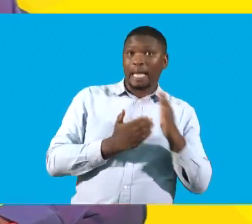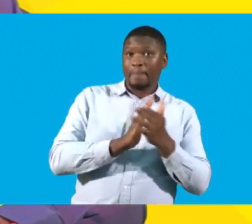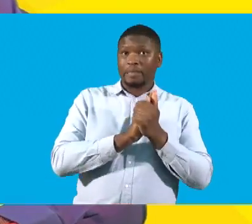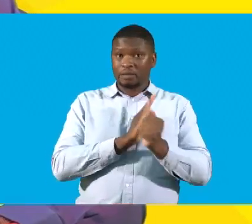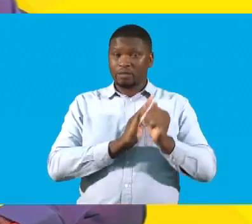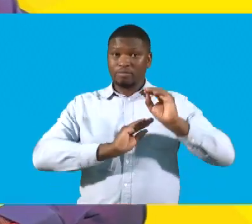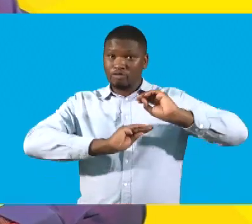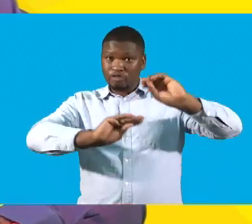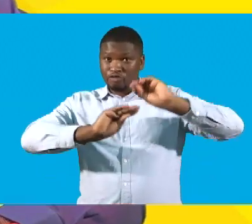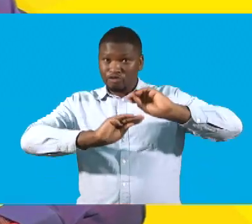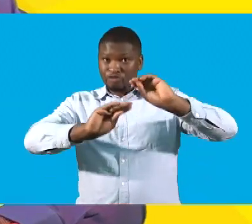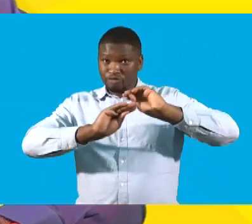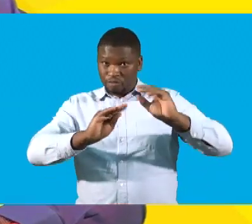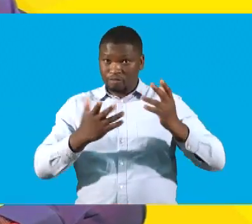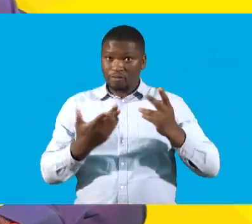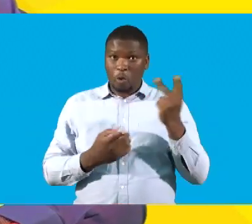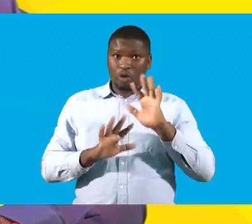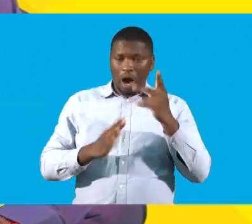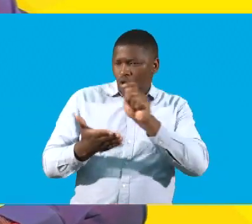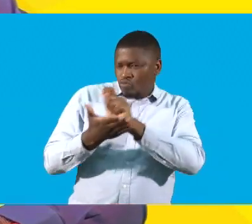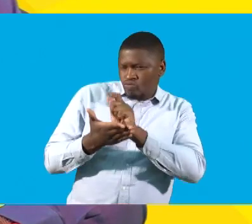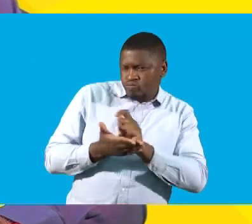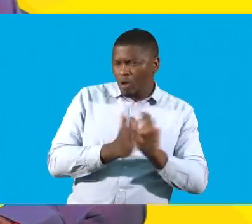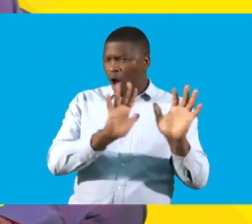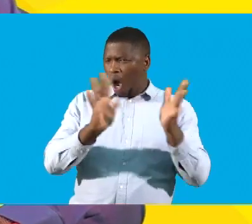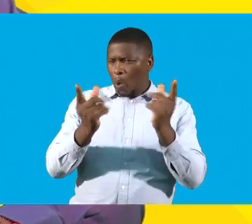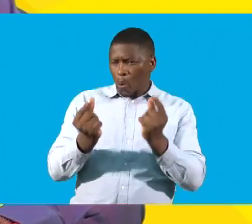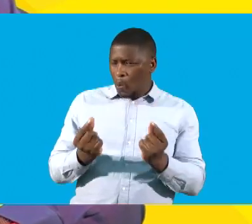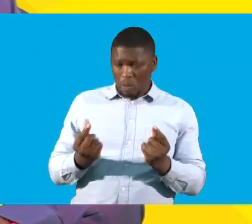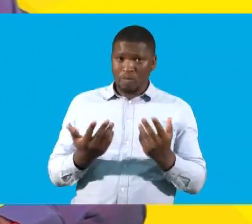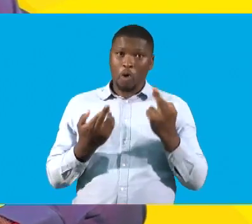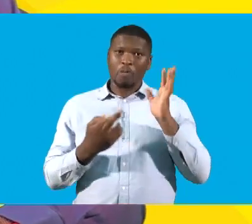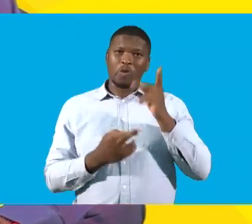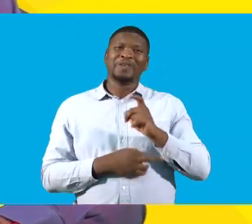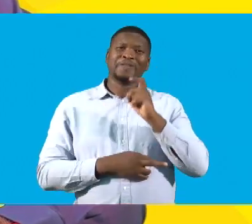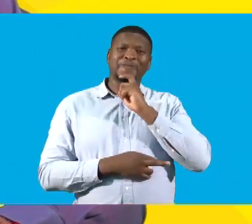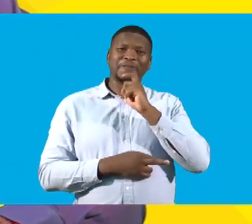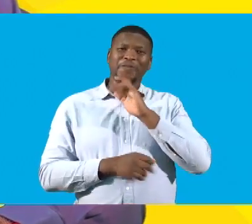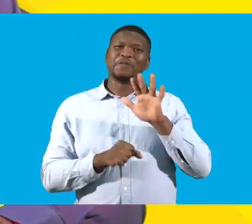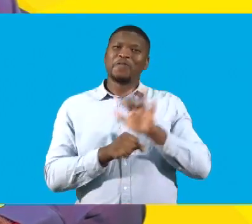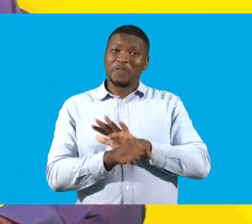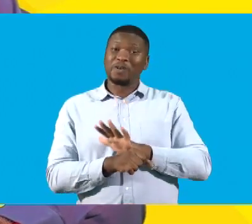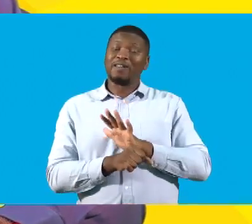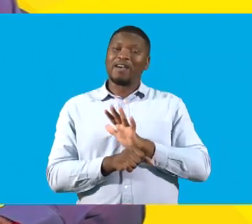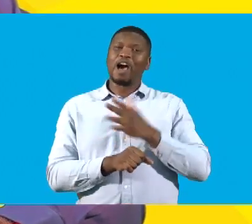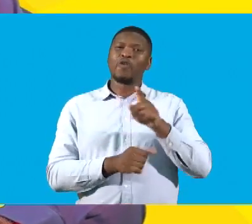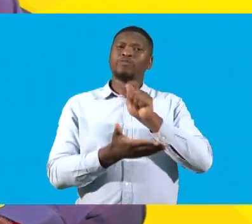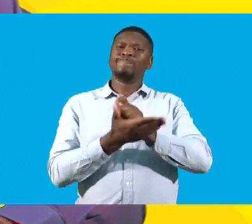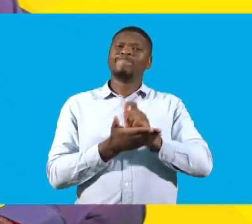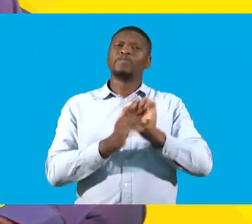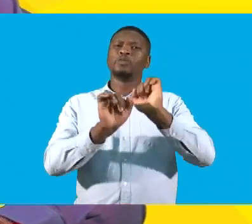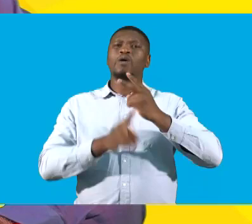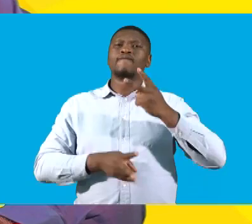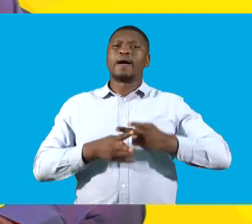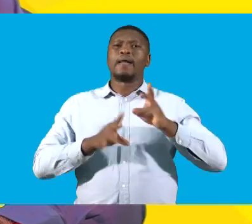I hope that some of the skills you were taught today and the approaches to writing the novel essay you'll be able to utilize